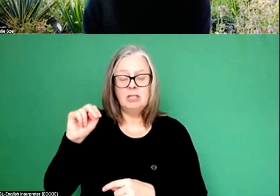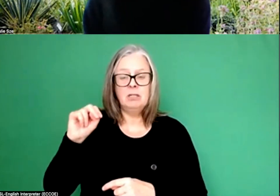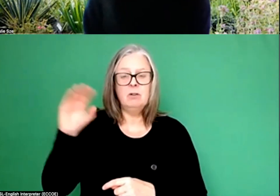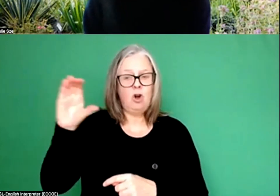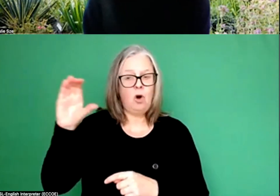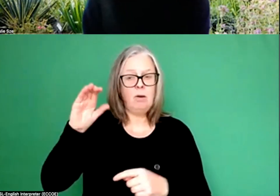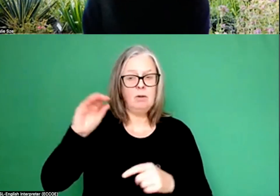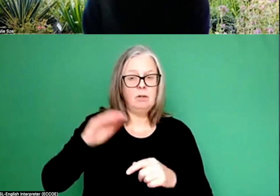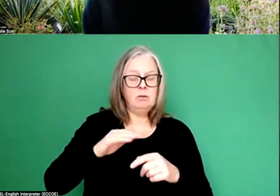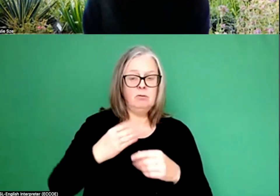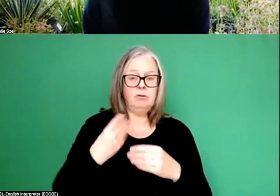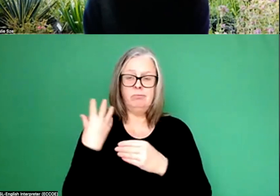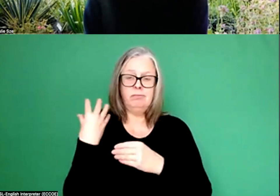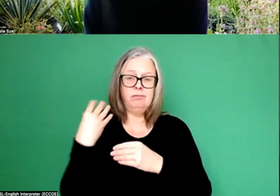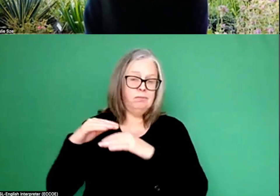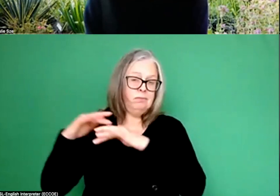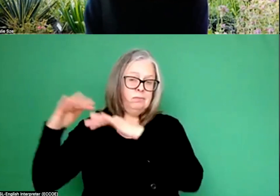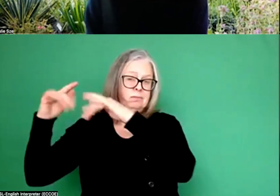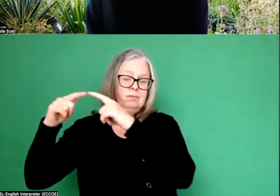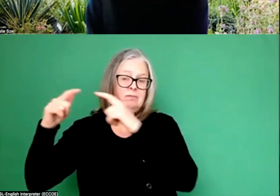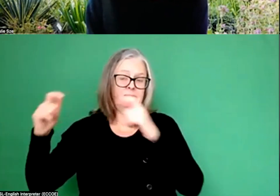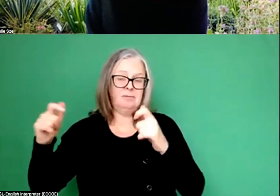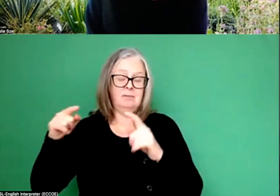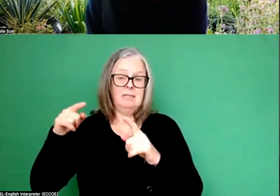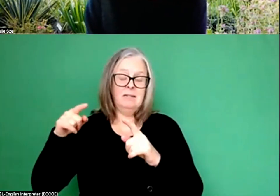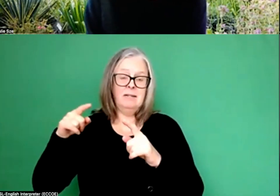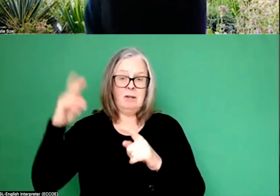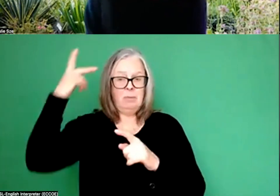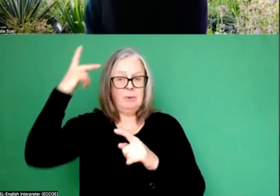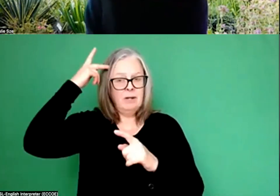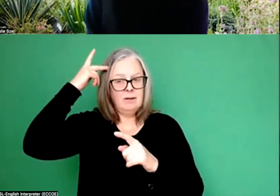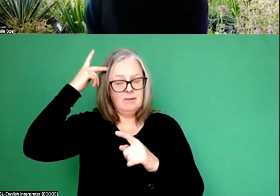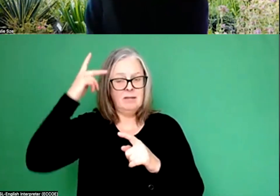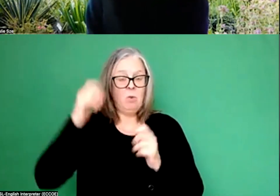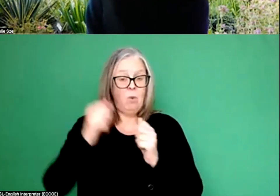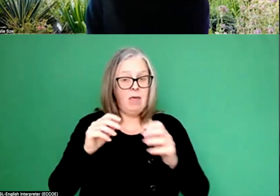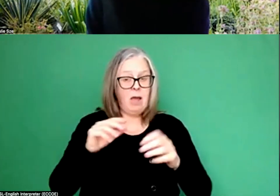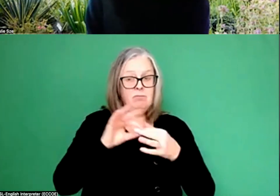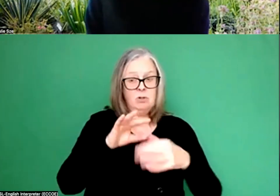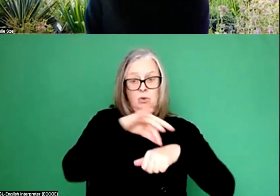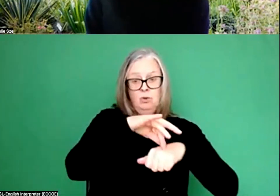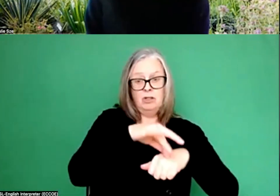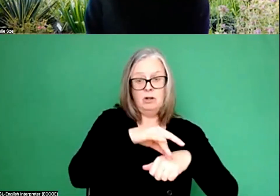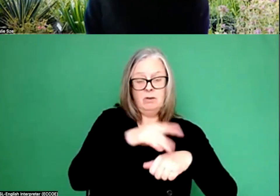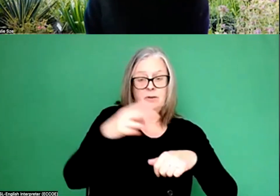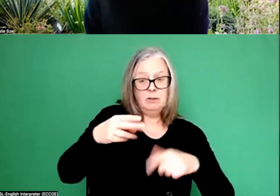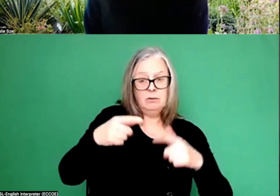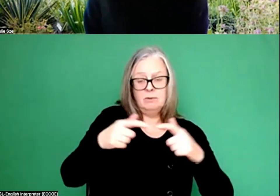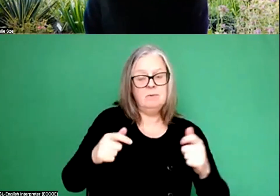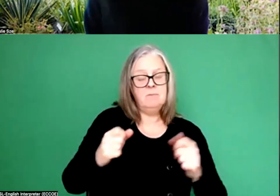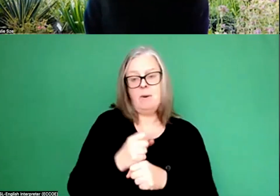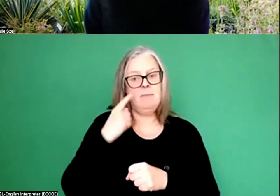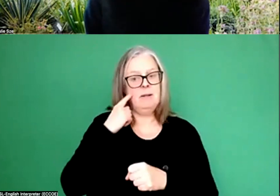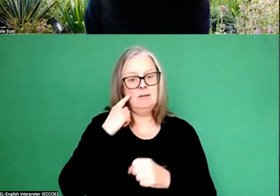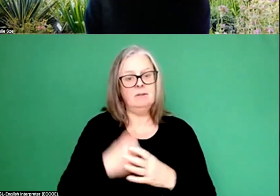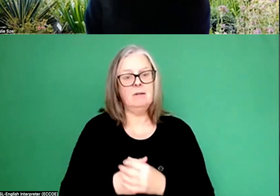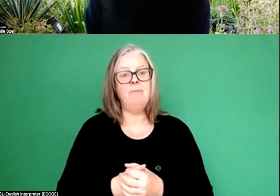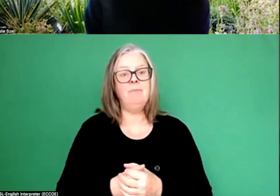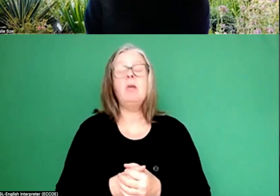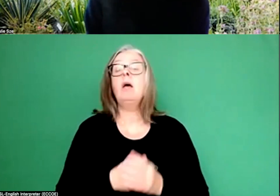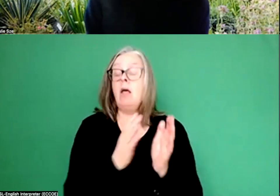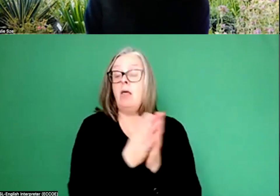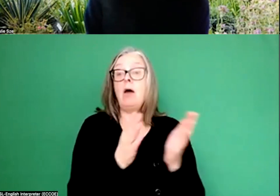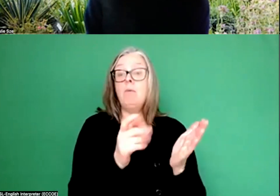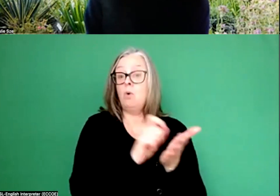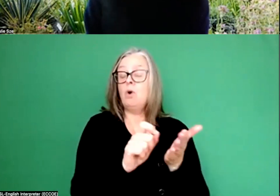makes no sense, you know, politically. I wrote the China book because I was very, very concerned about how China was